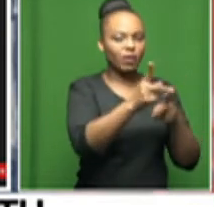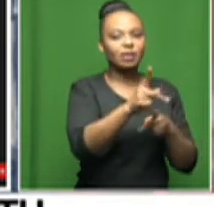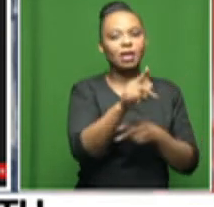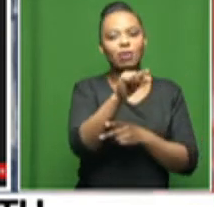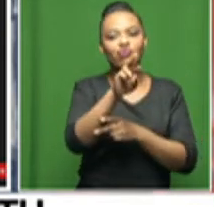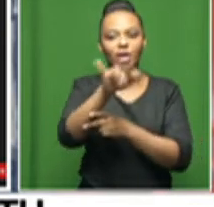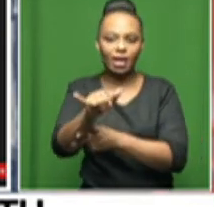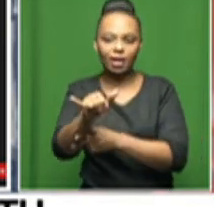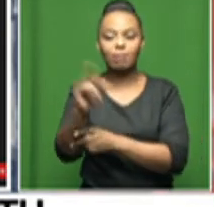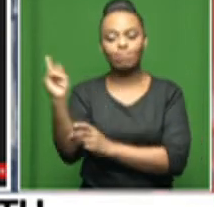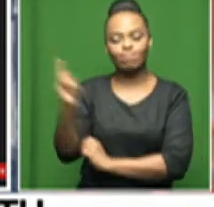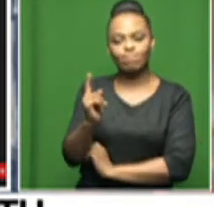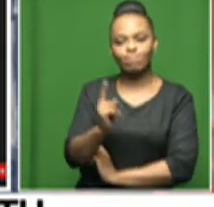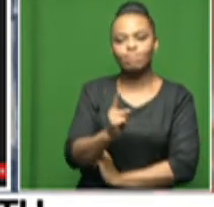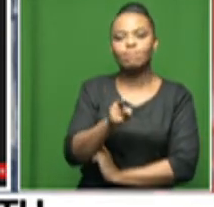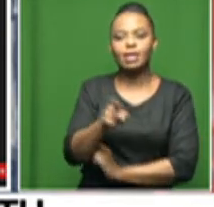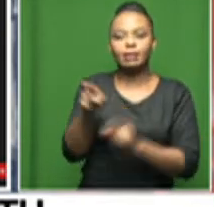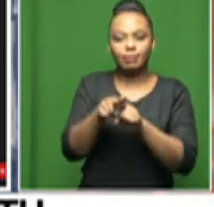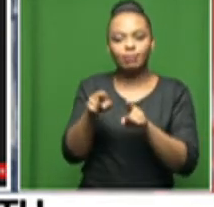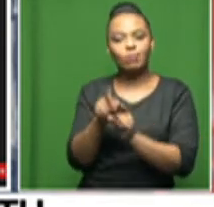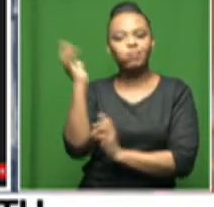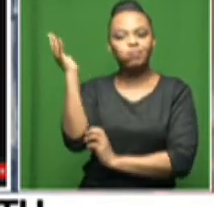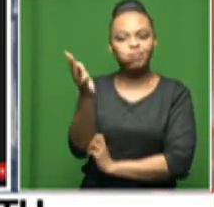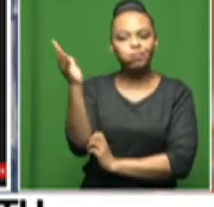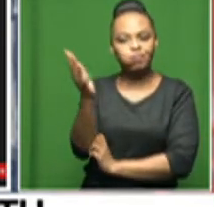to come forth and give us